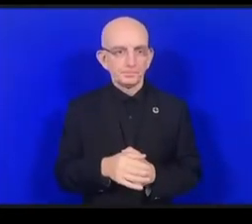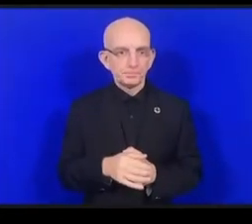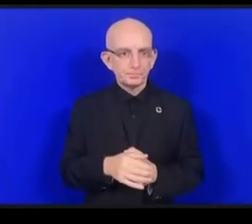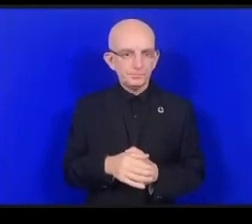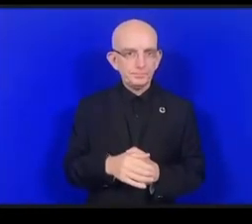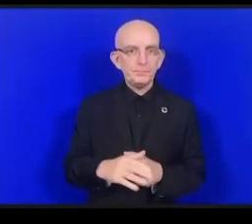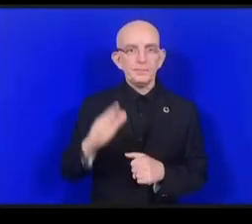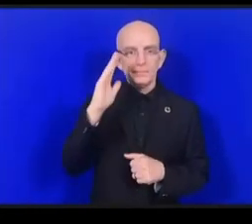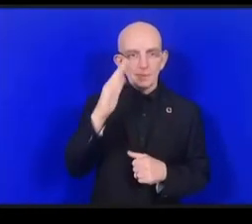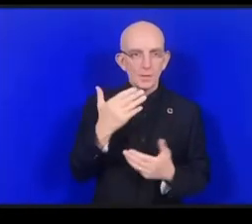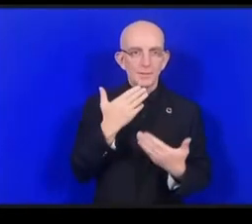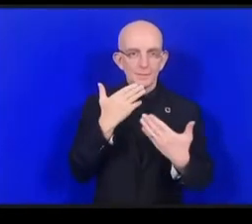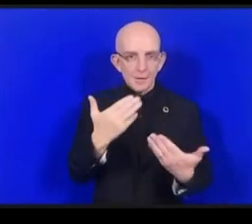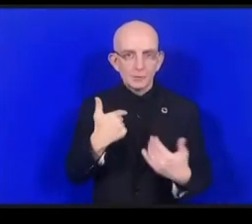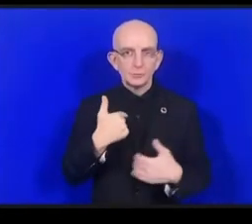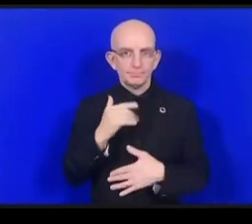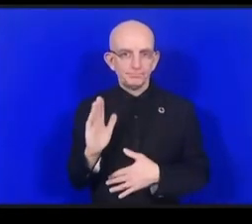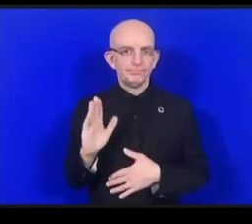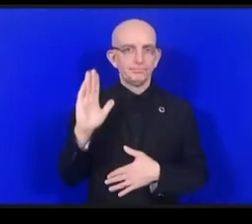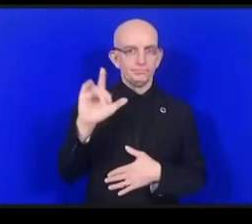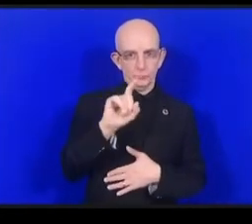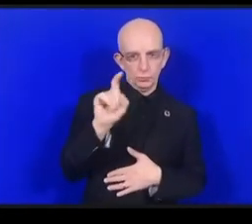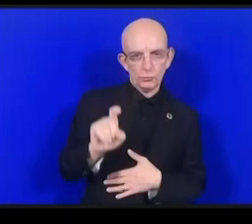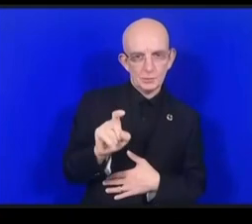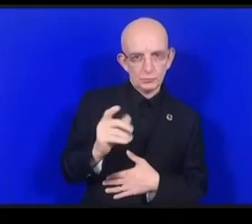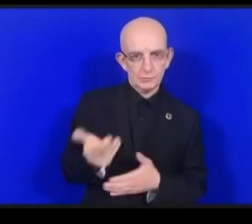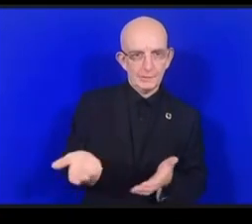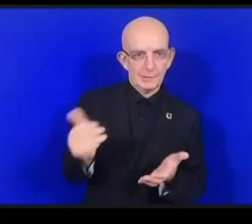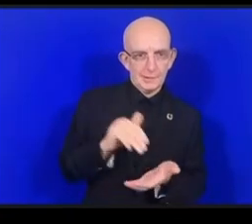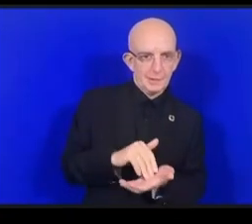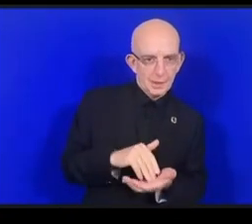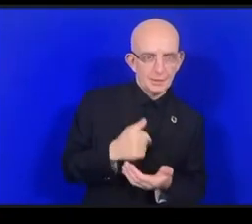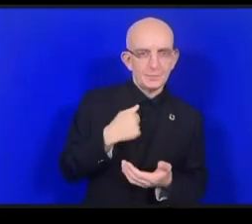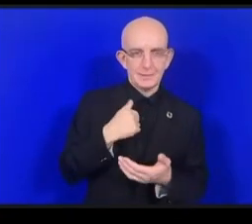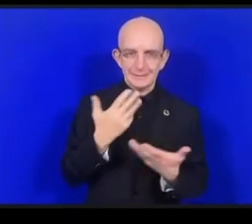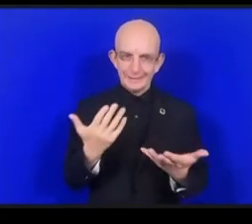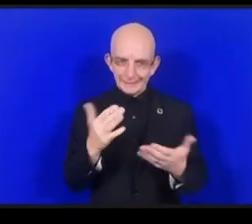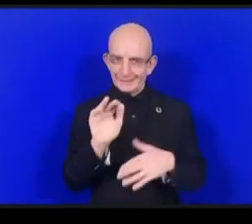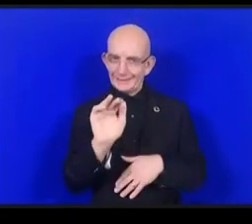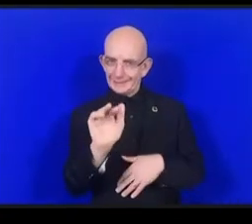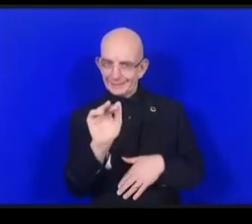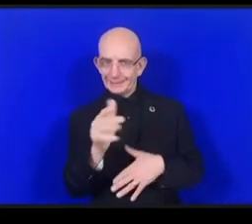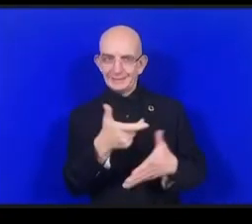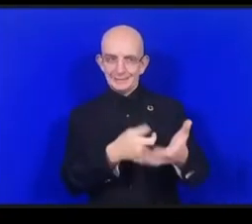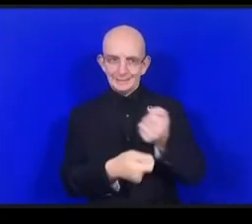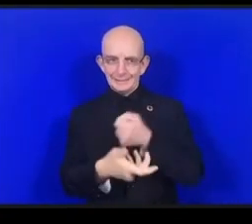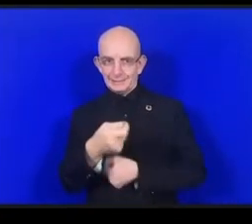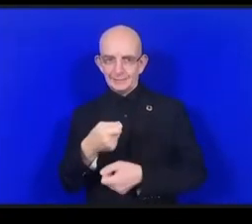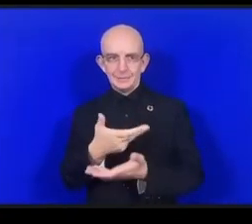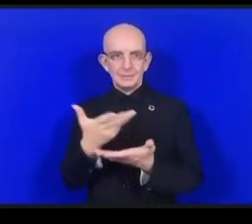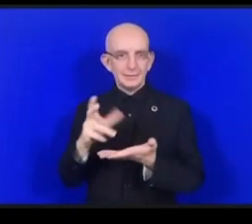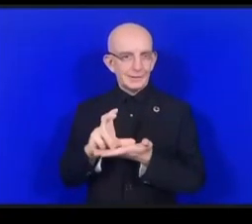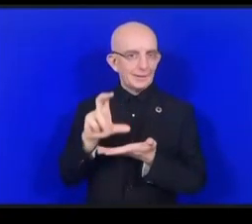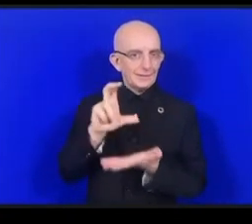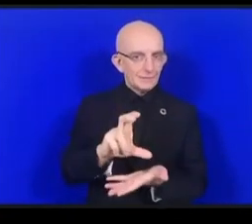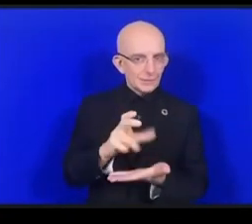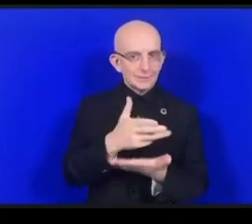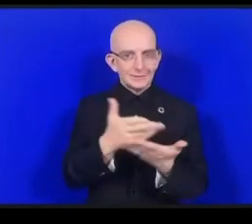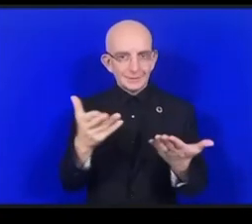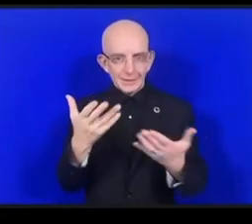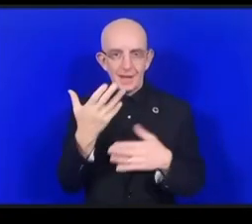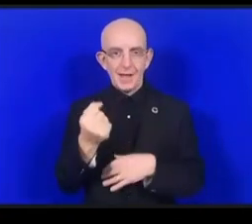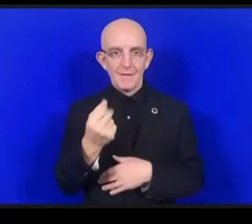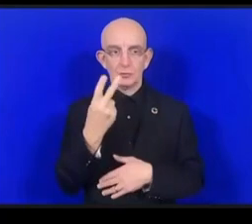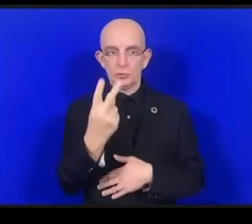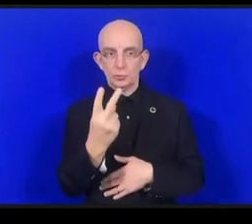two deaf Googlers who were responsible for developing one application called Live Transcribe, which basically takes sound in